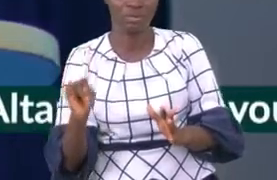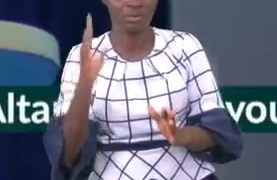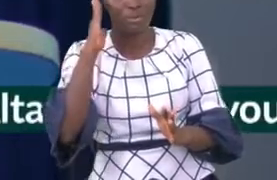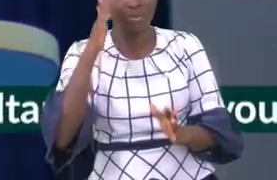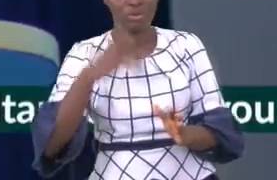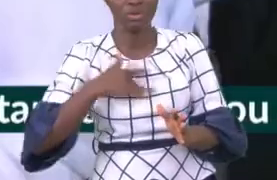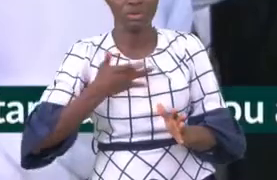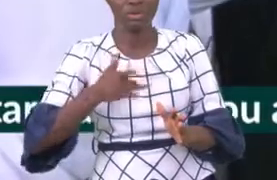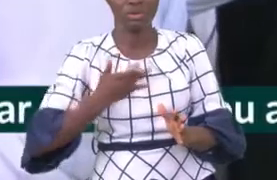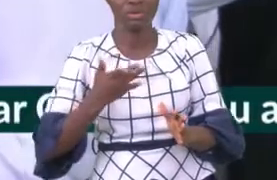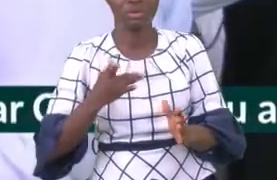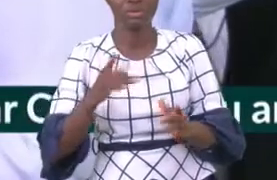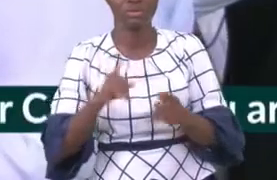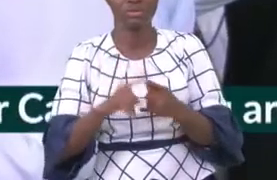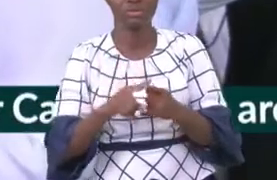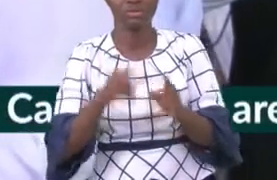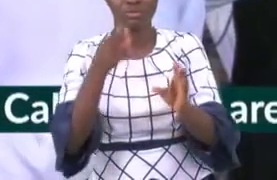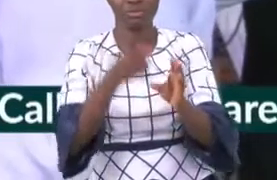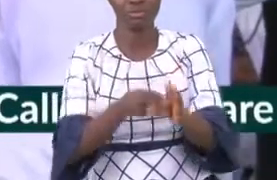Yola Banquet,